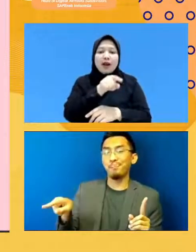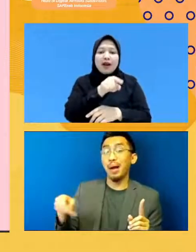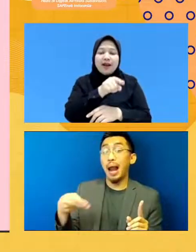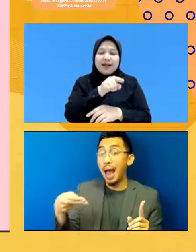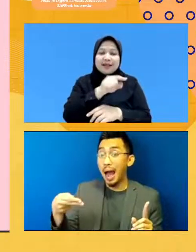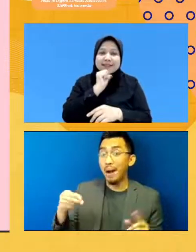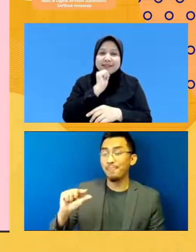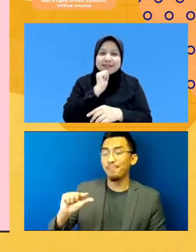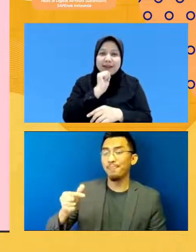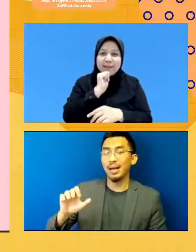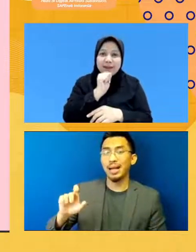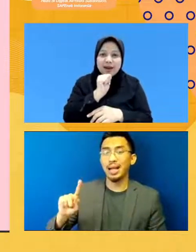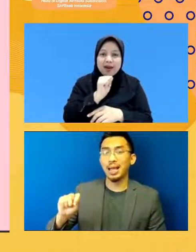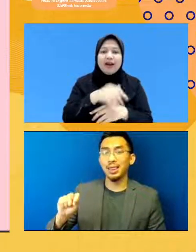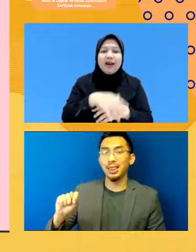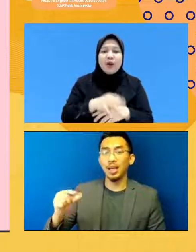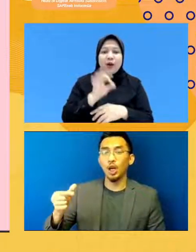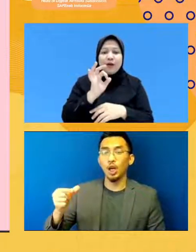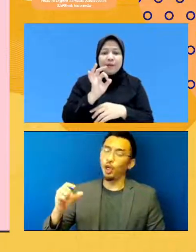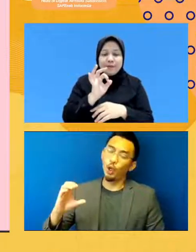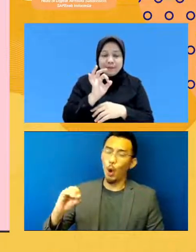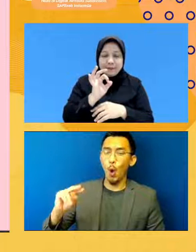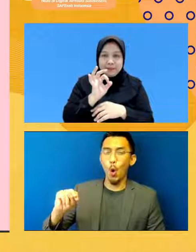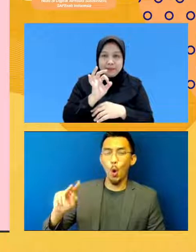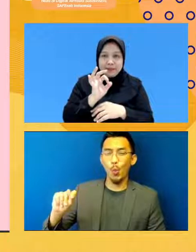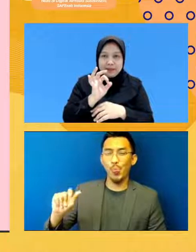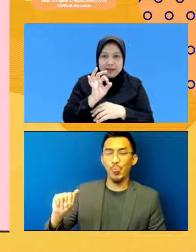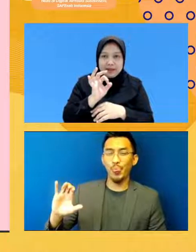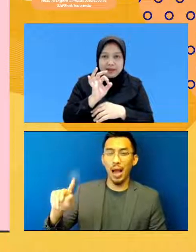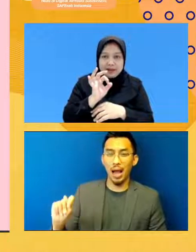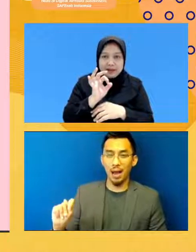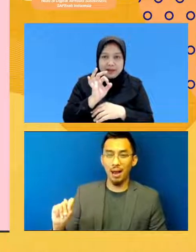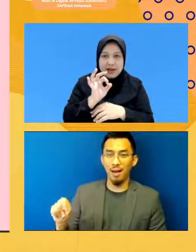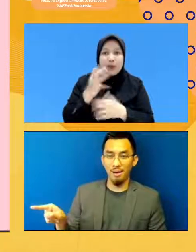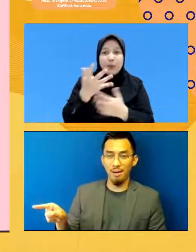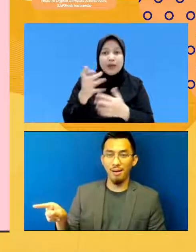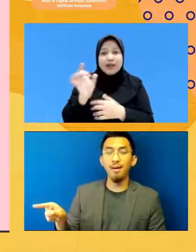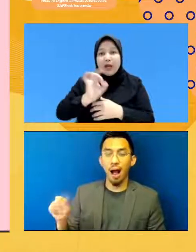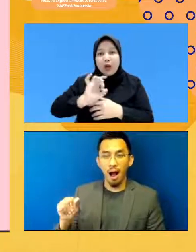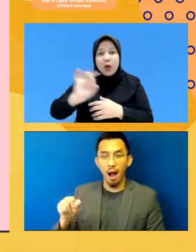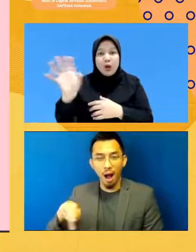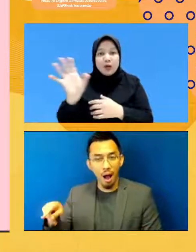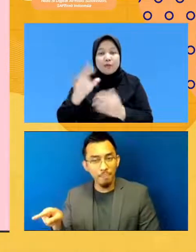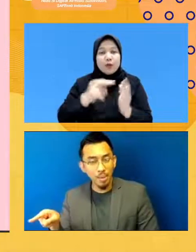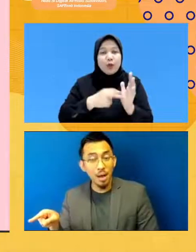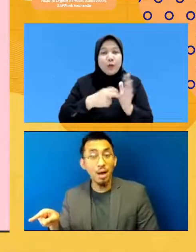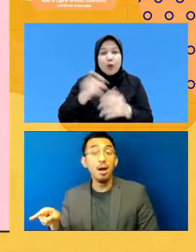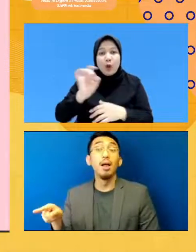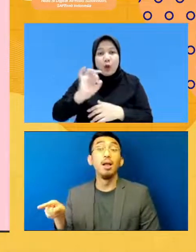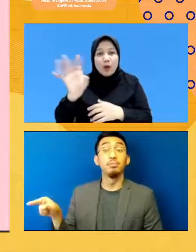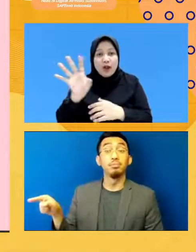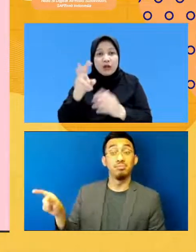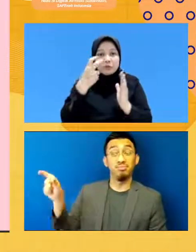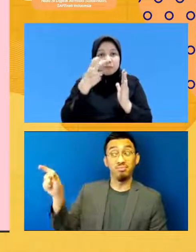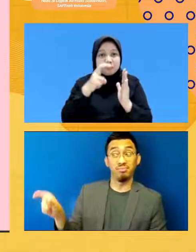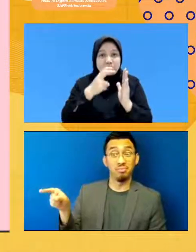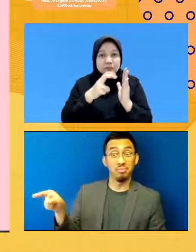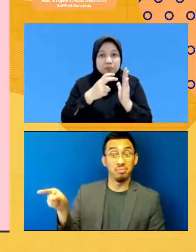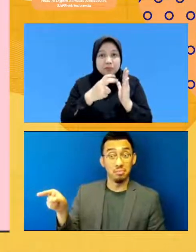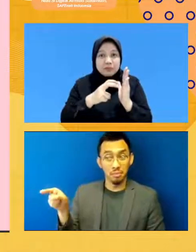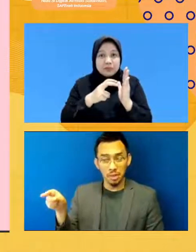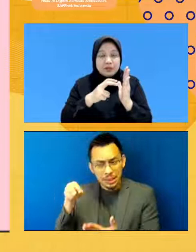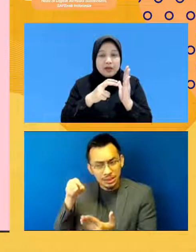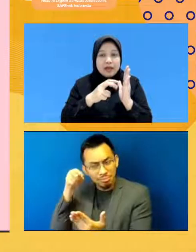another person's carefully, another person's number or data carefully, we could pose some risk to